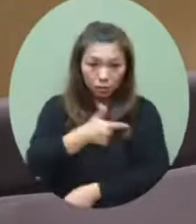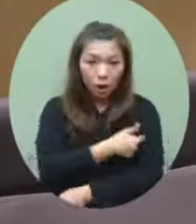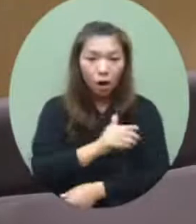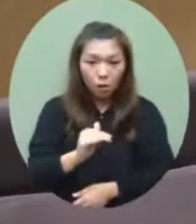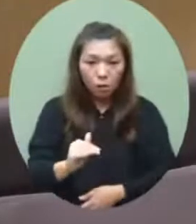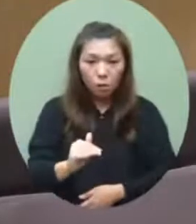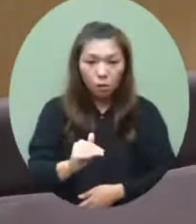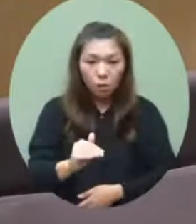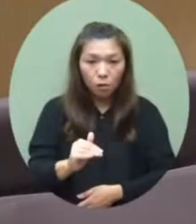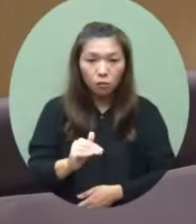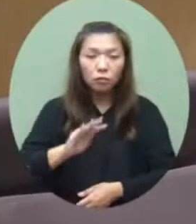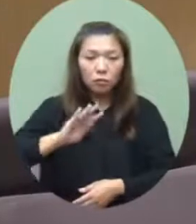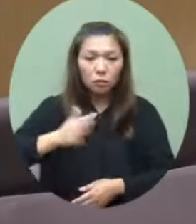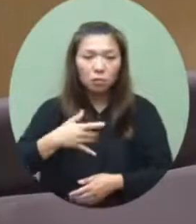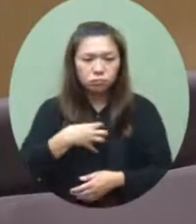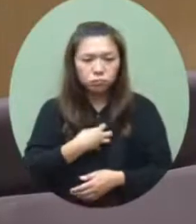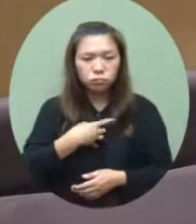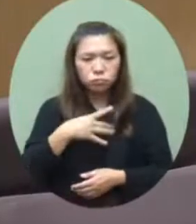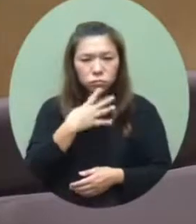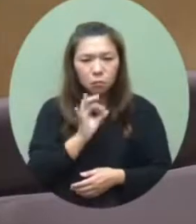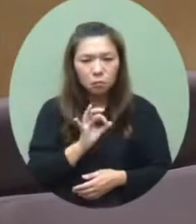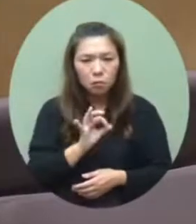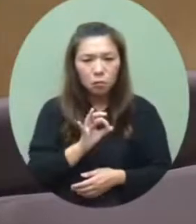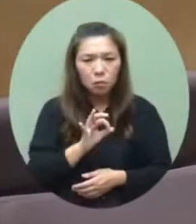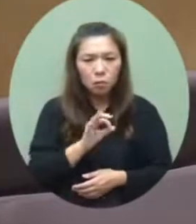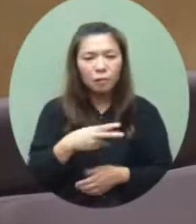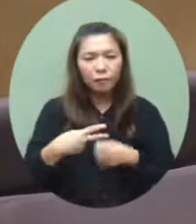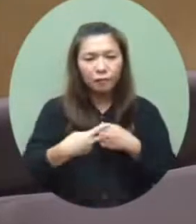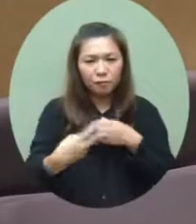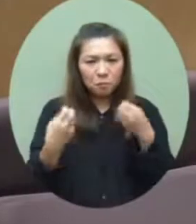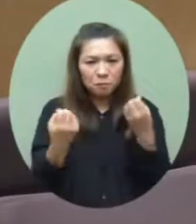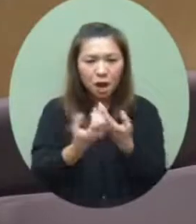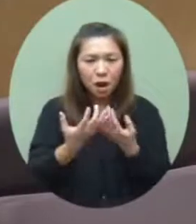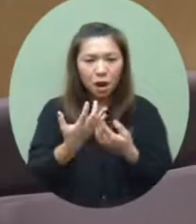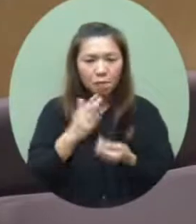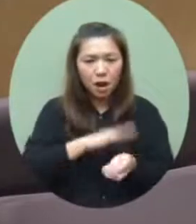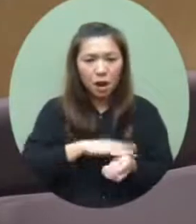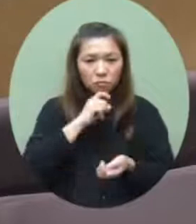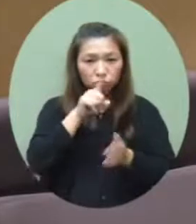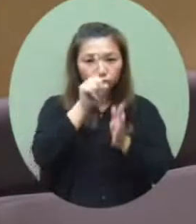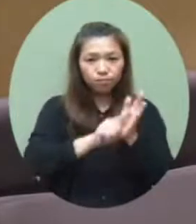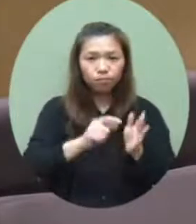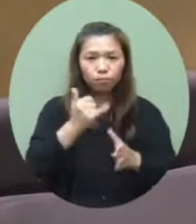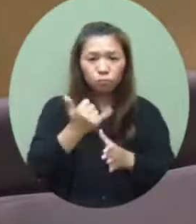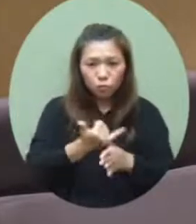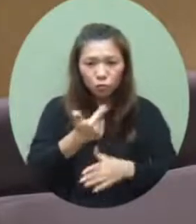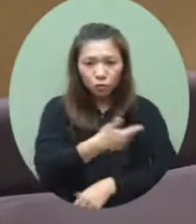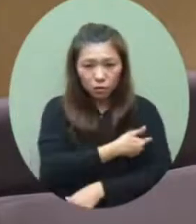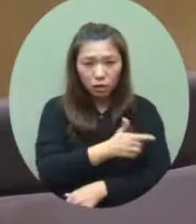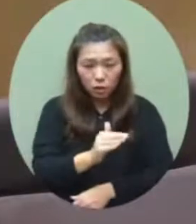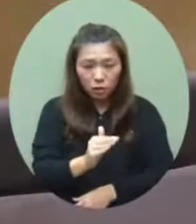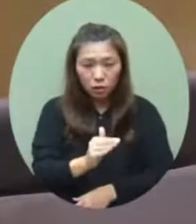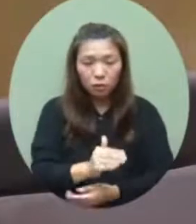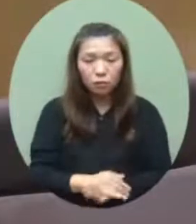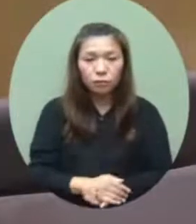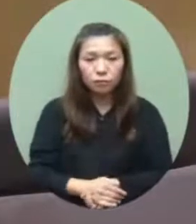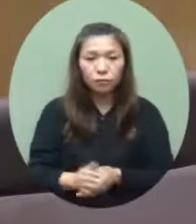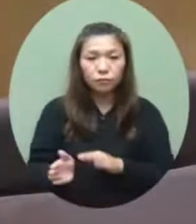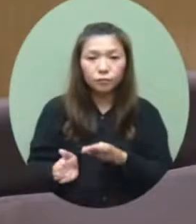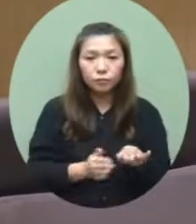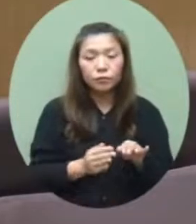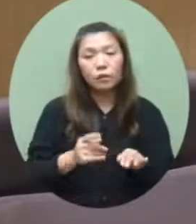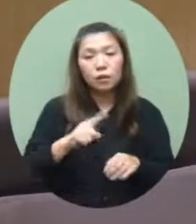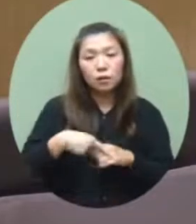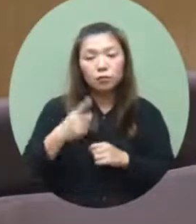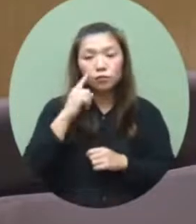for vaccination, it would be brought down in age to 6 months. Are there going to be any side effects with the lowering